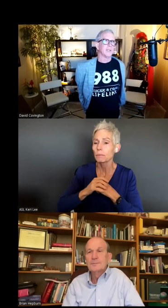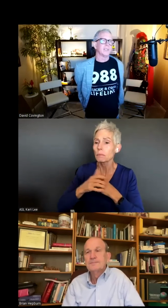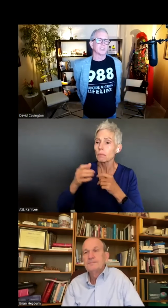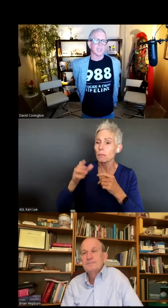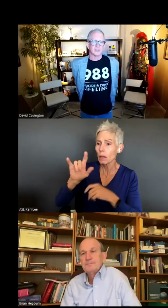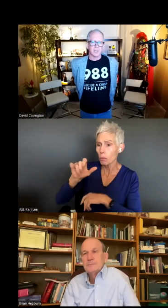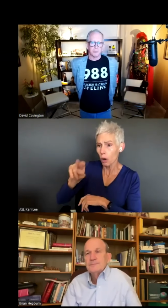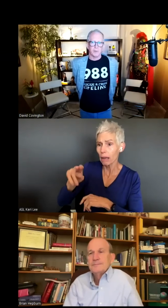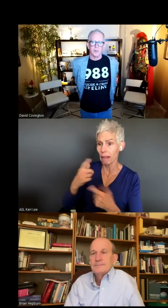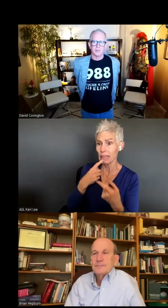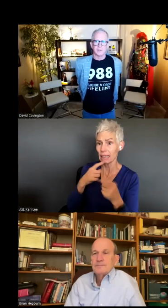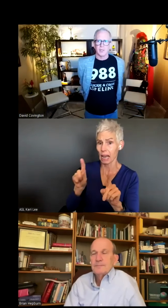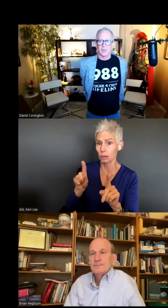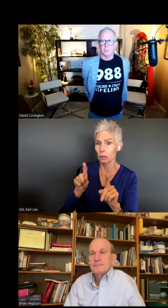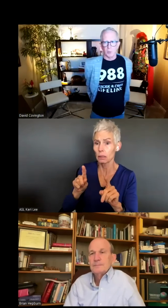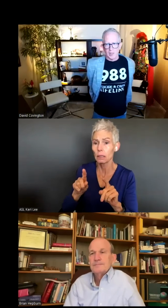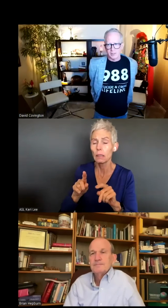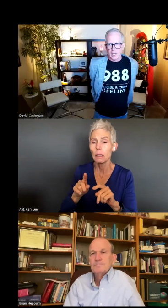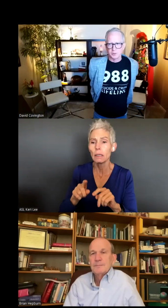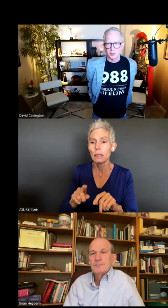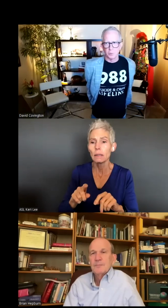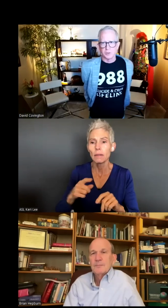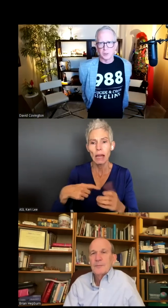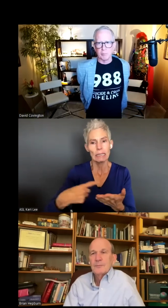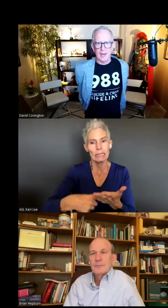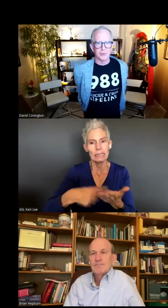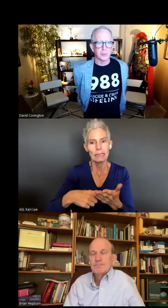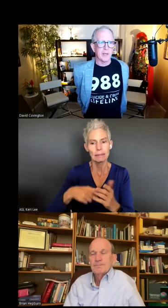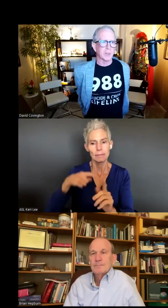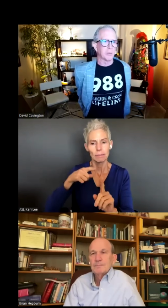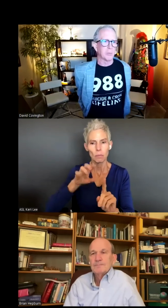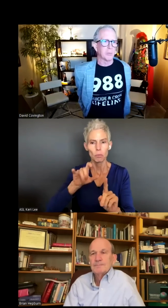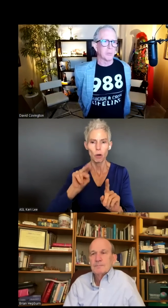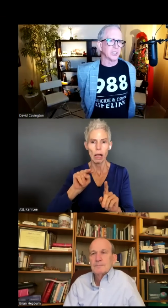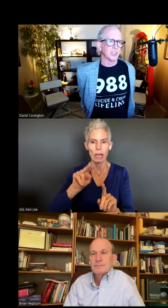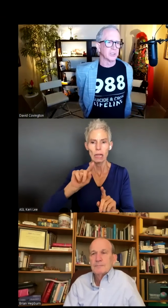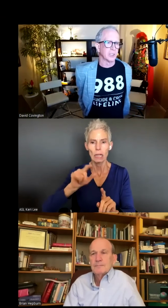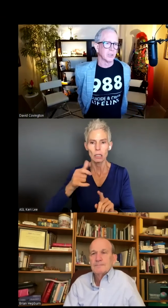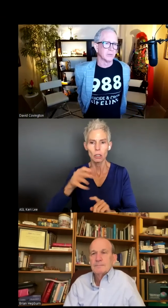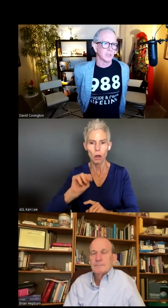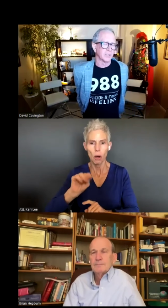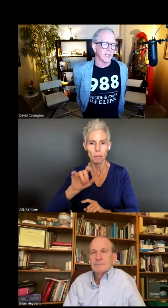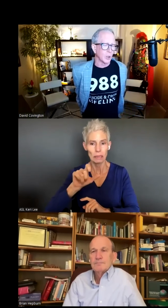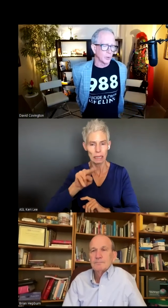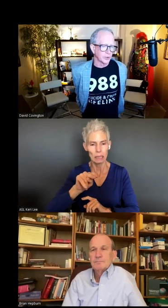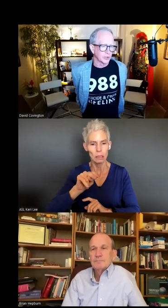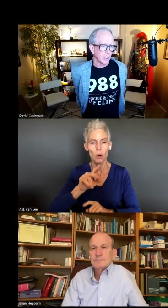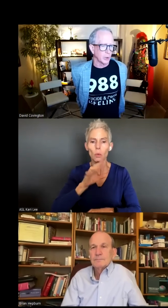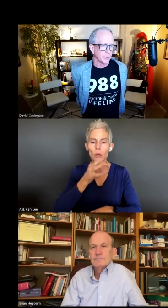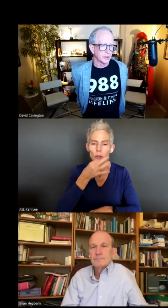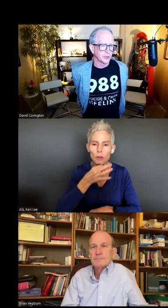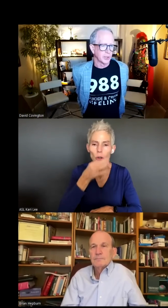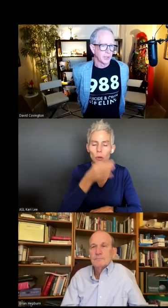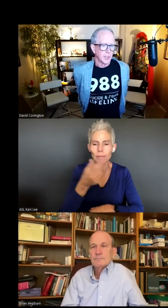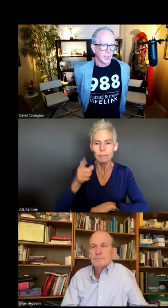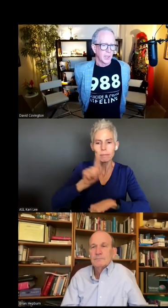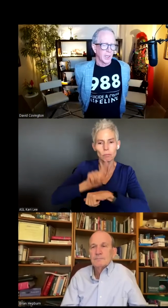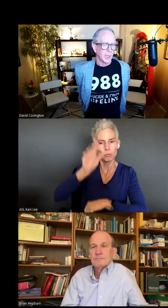they discussed that Brian Thompson was about to make a presentation to